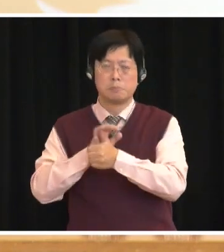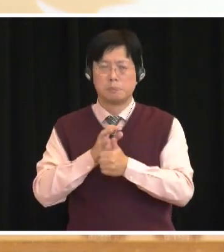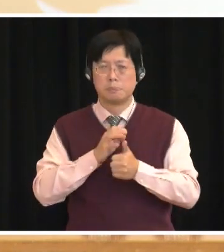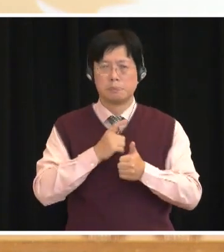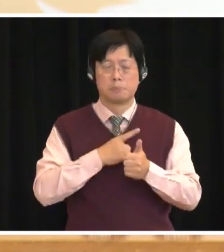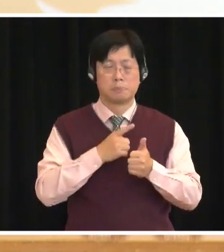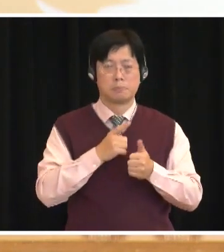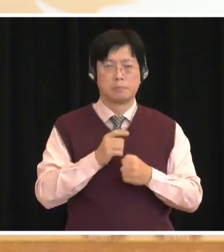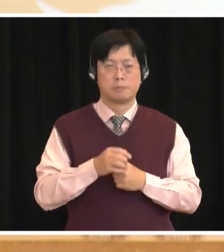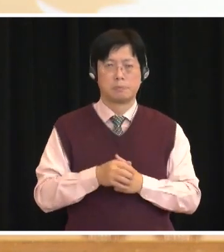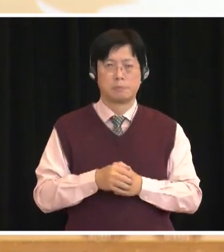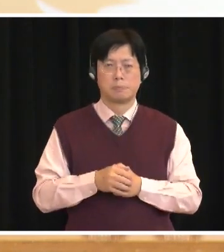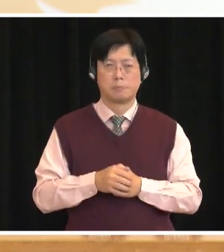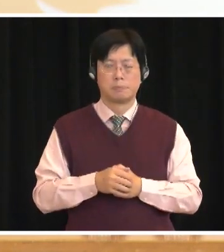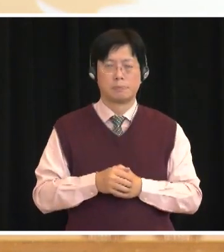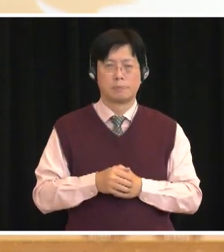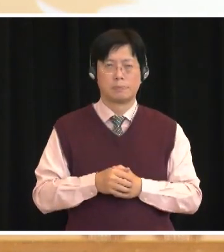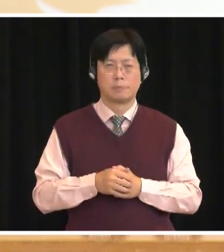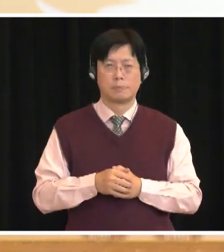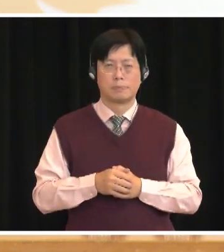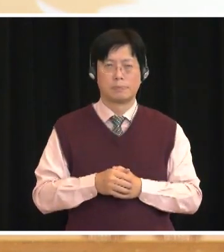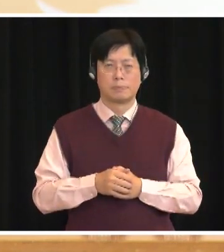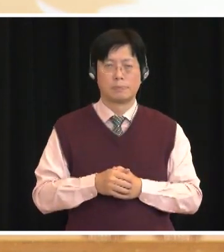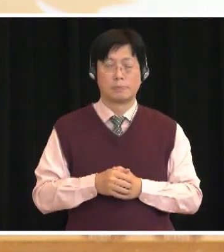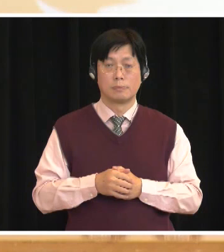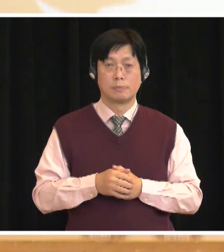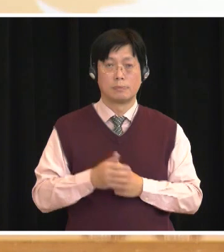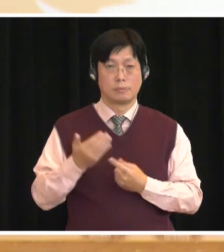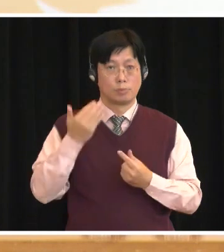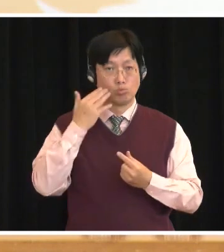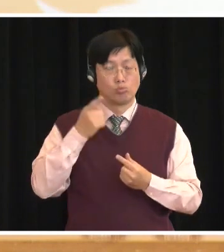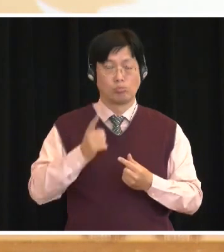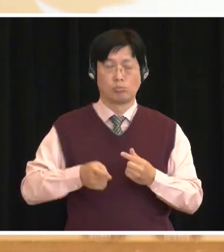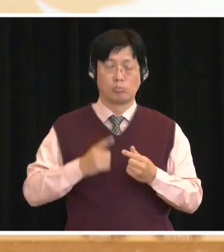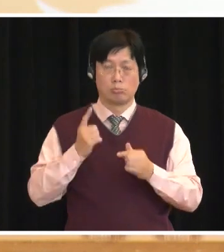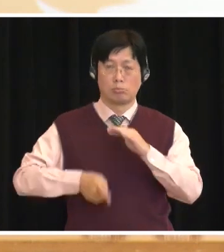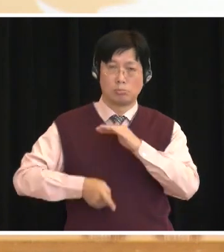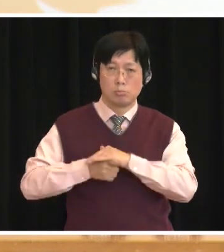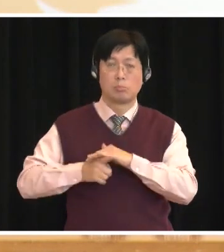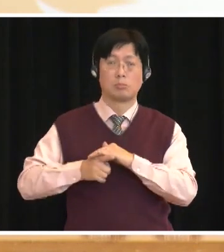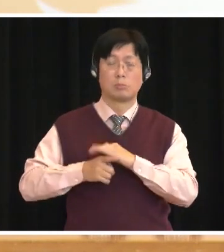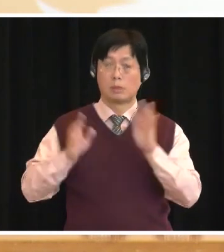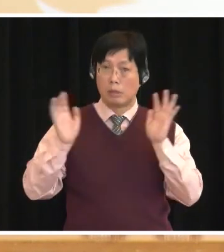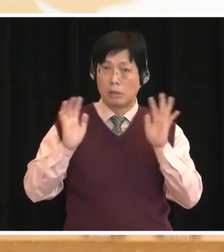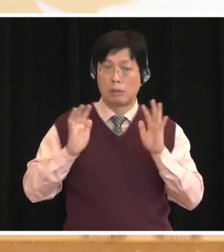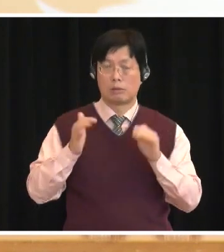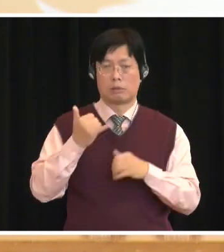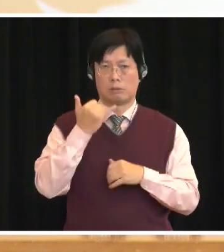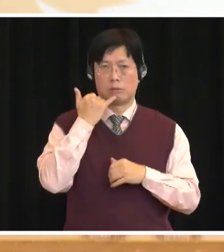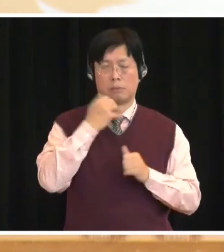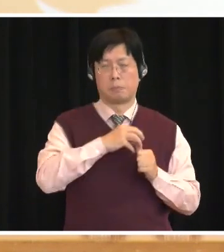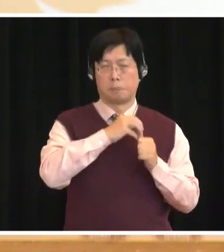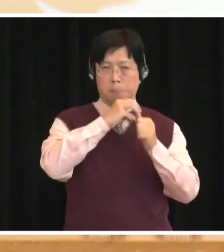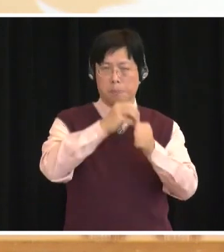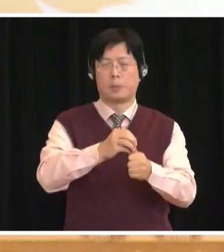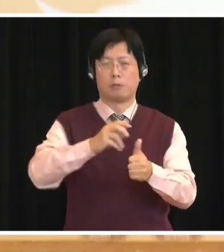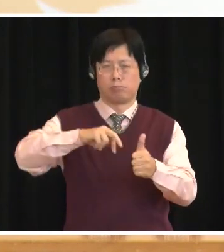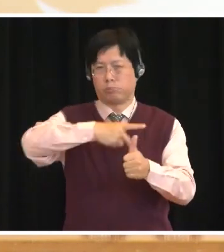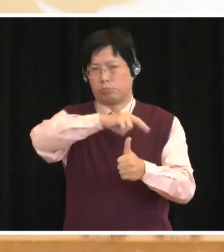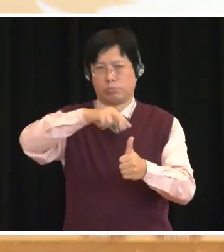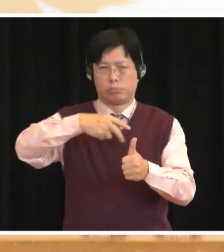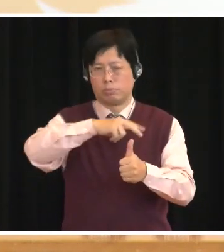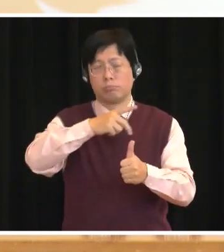conflict with the law, putting them in institutions for 2 or 3 or more years, and then